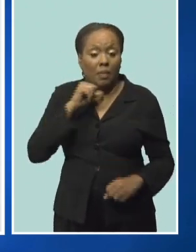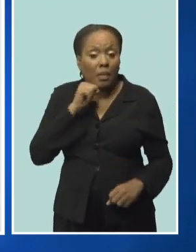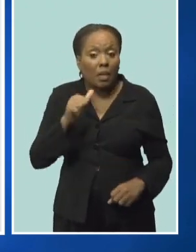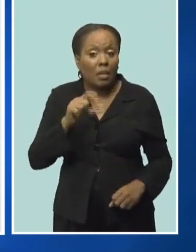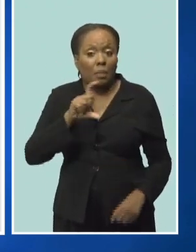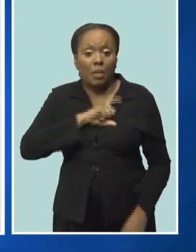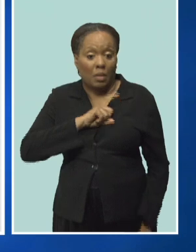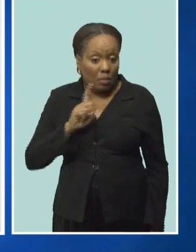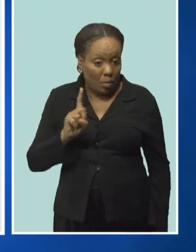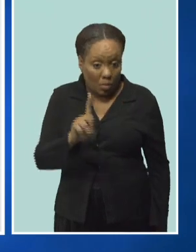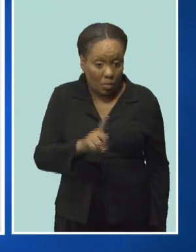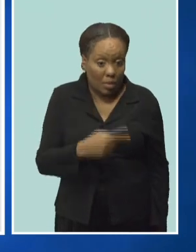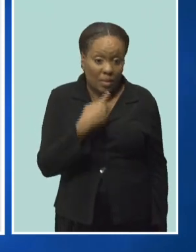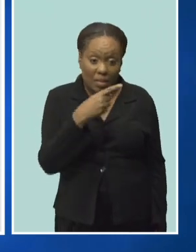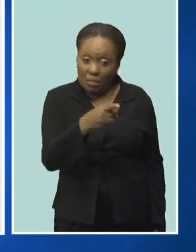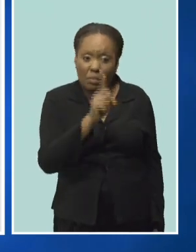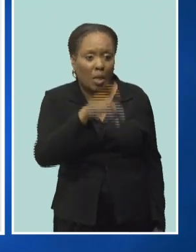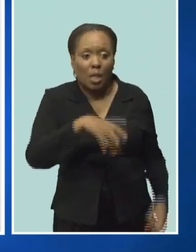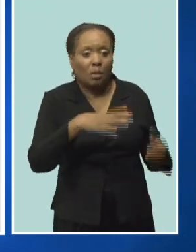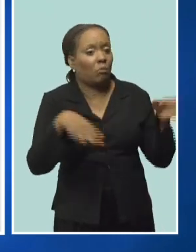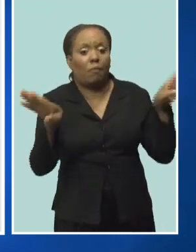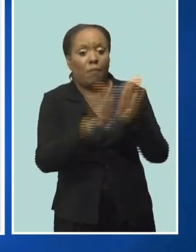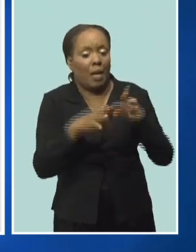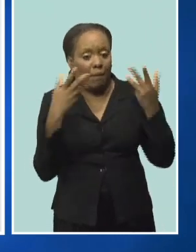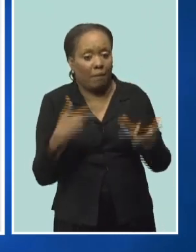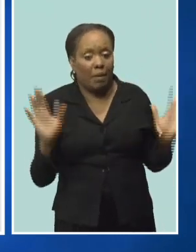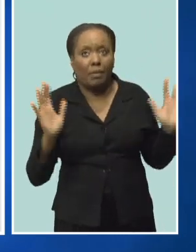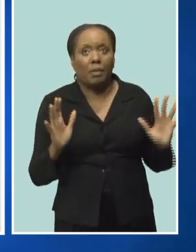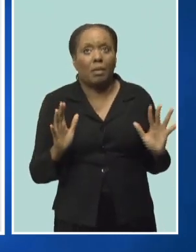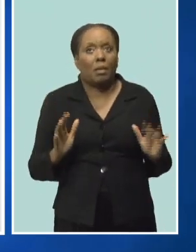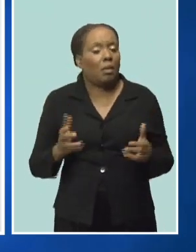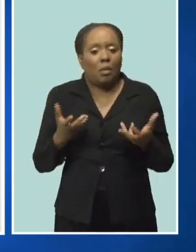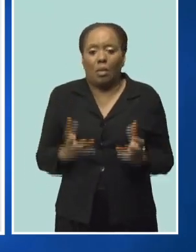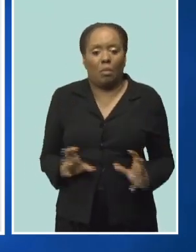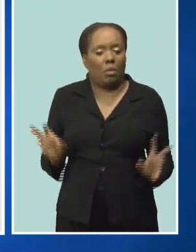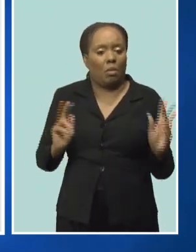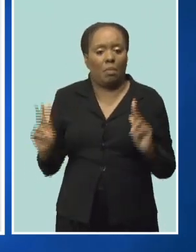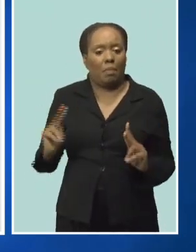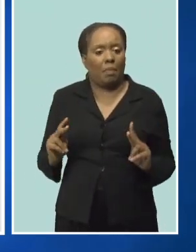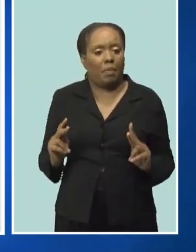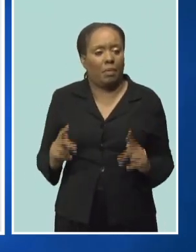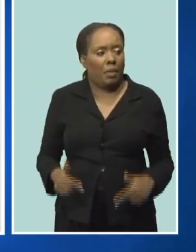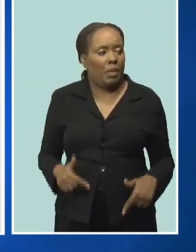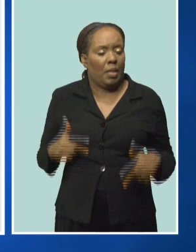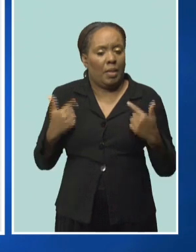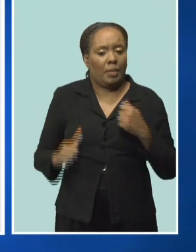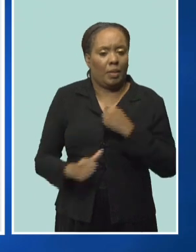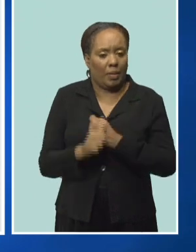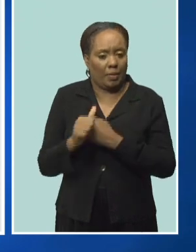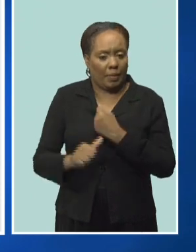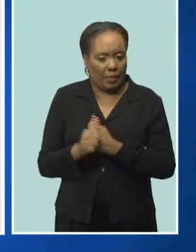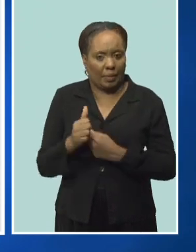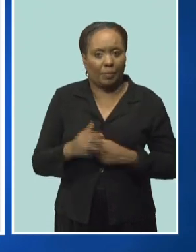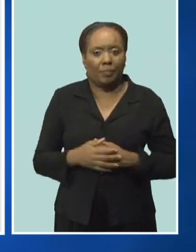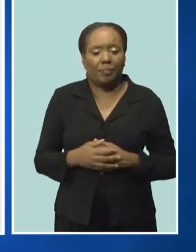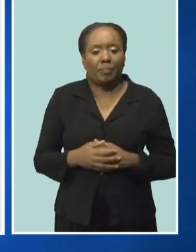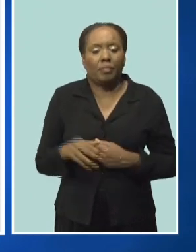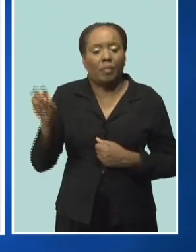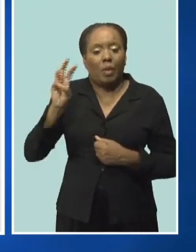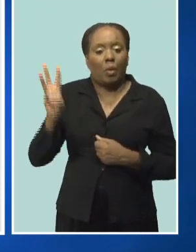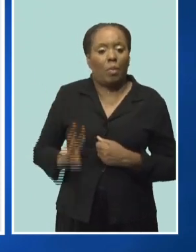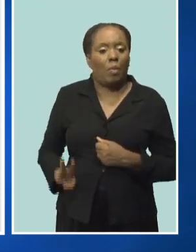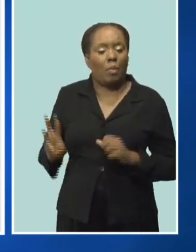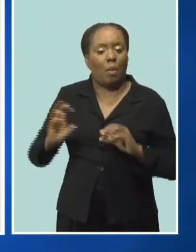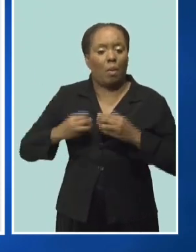with you, because the reality is that we do not want to put anybody's life at risk in this country. The Met Office has been